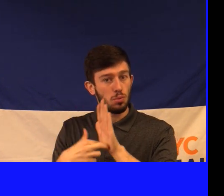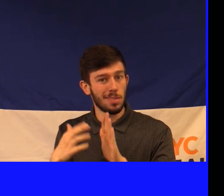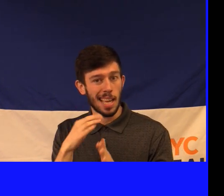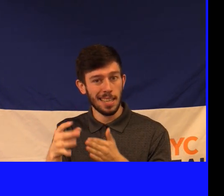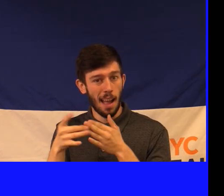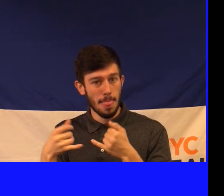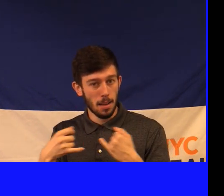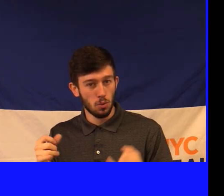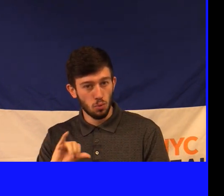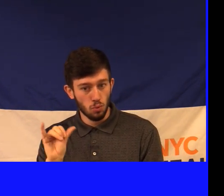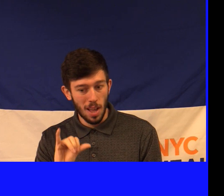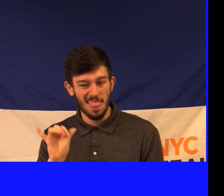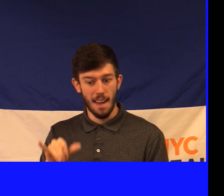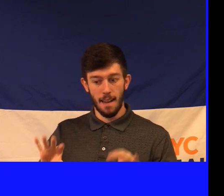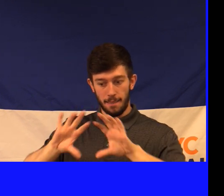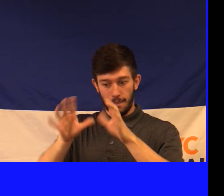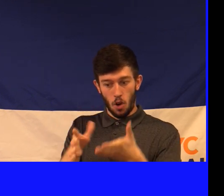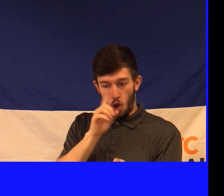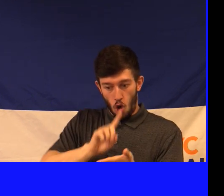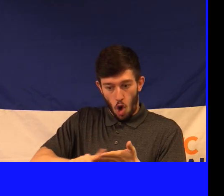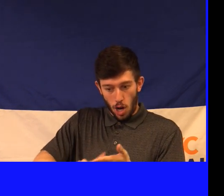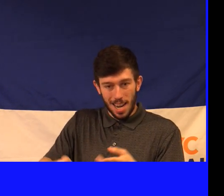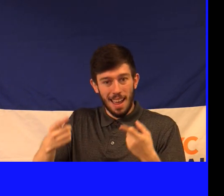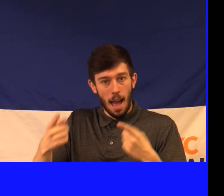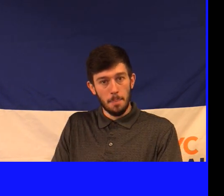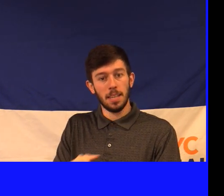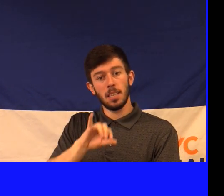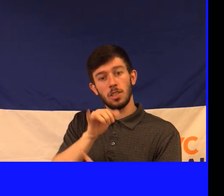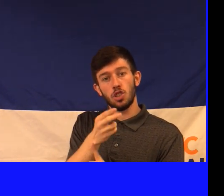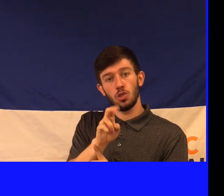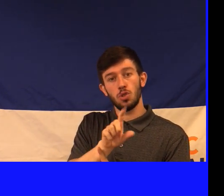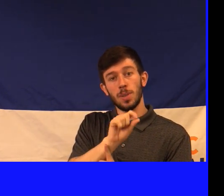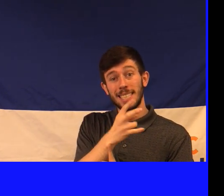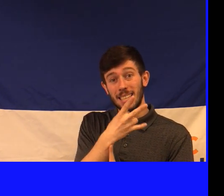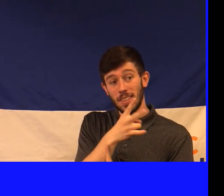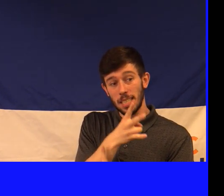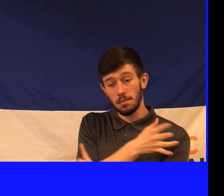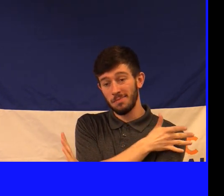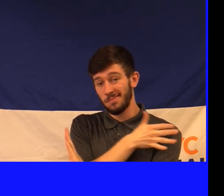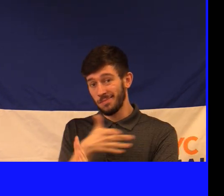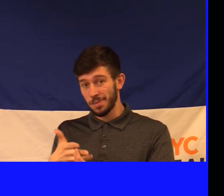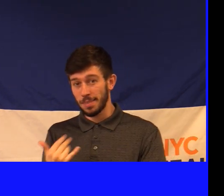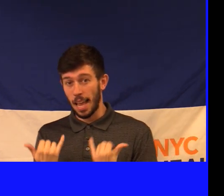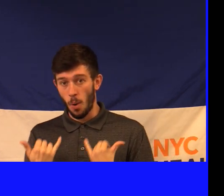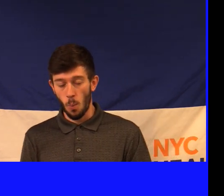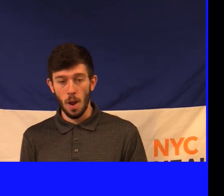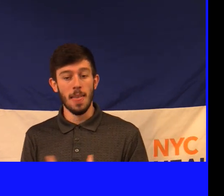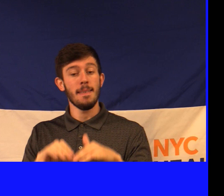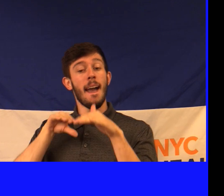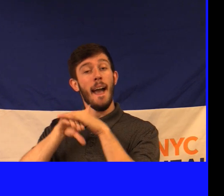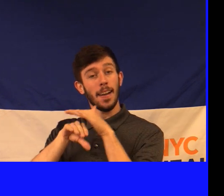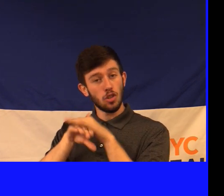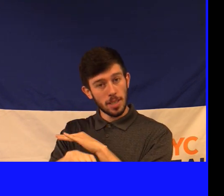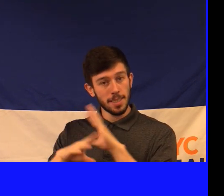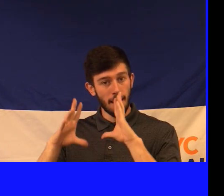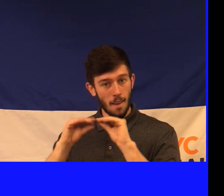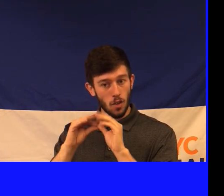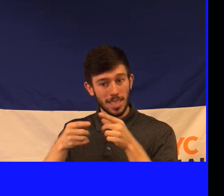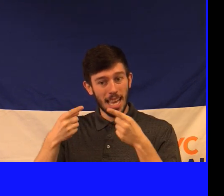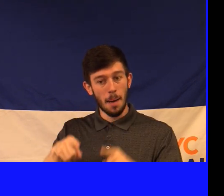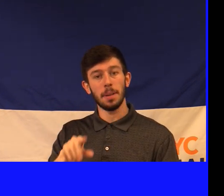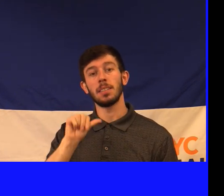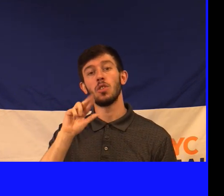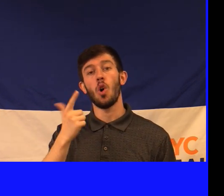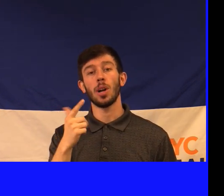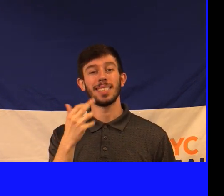guidelines. The scope of the audit is June 2017 to the present. The entrance conference was held on